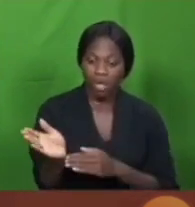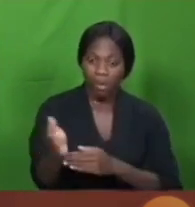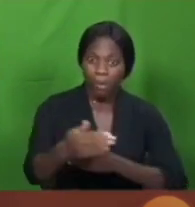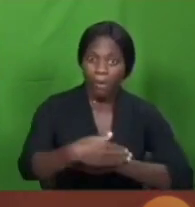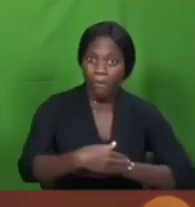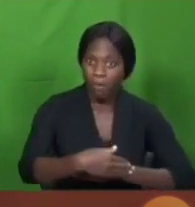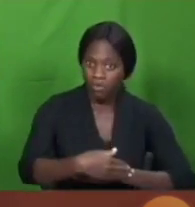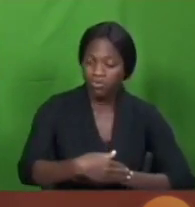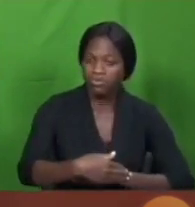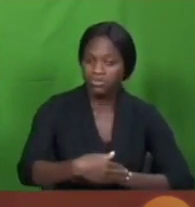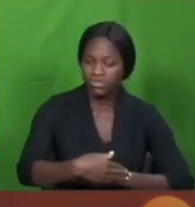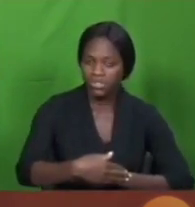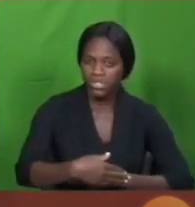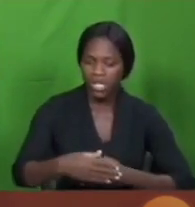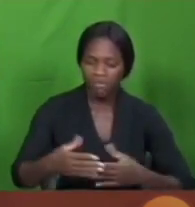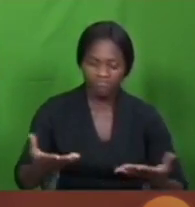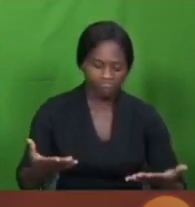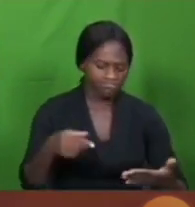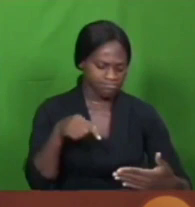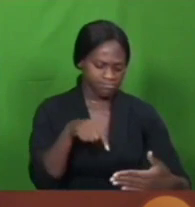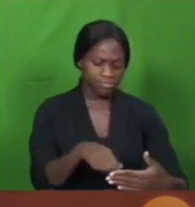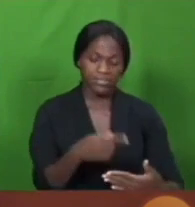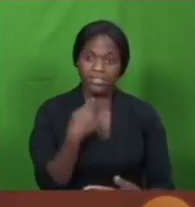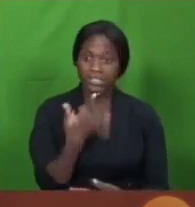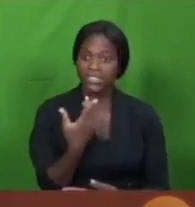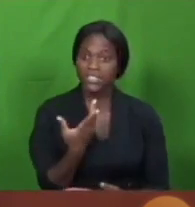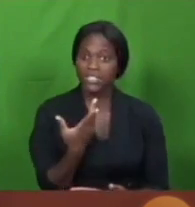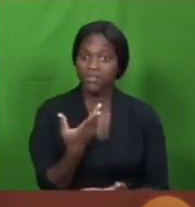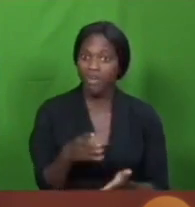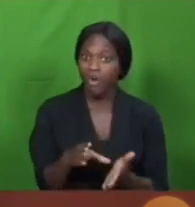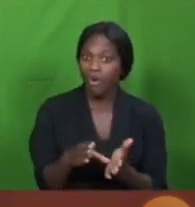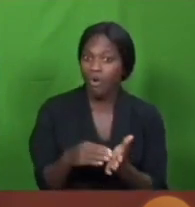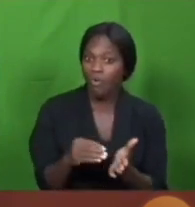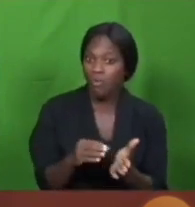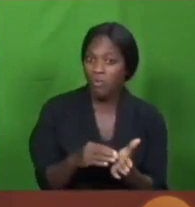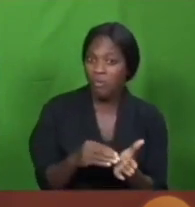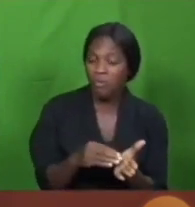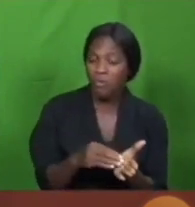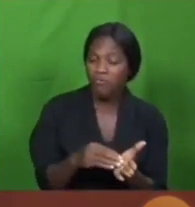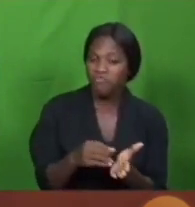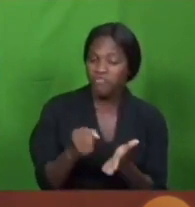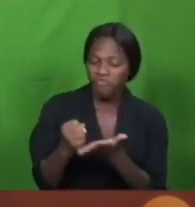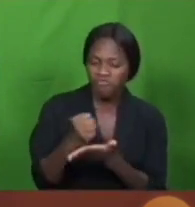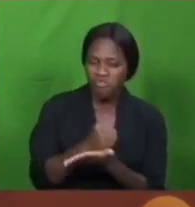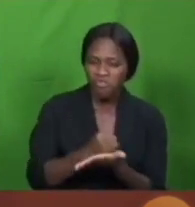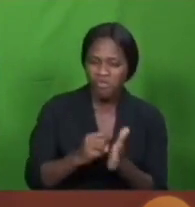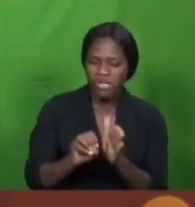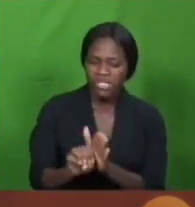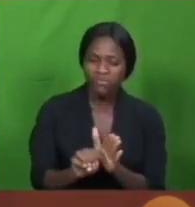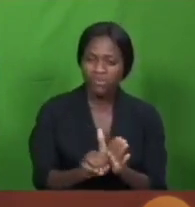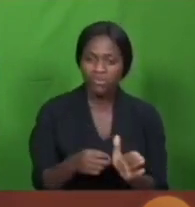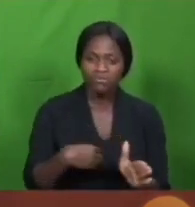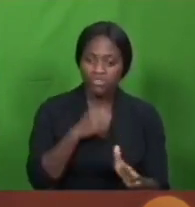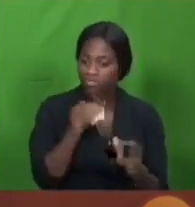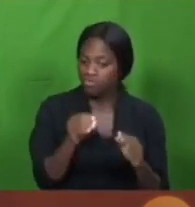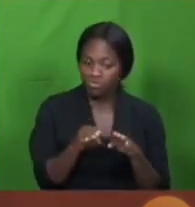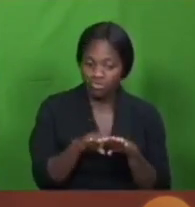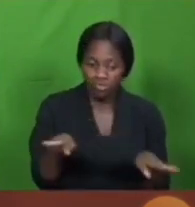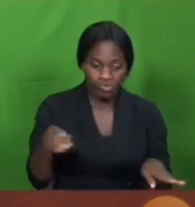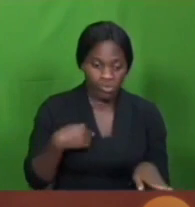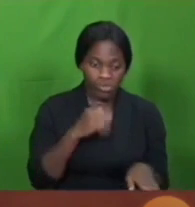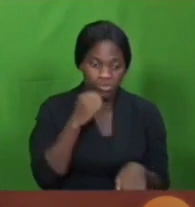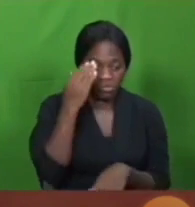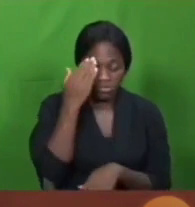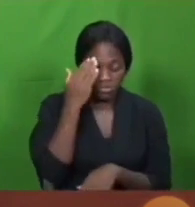in which was alleged to be copies of the drafts. I didn't open it. It